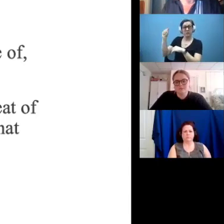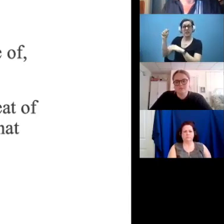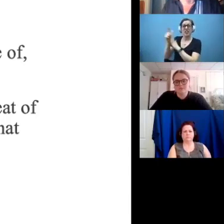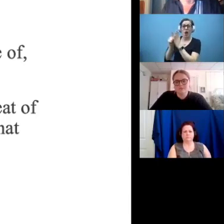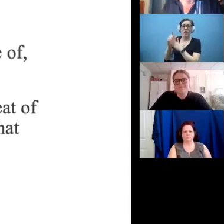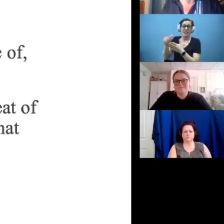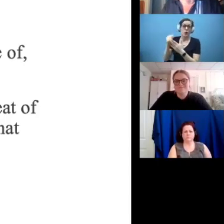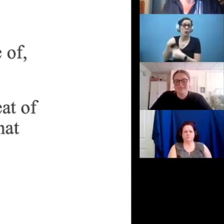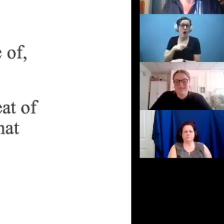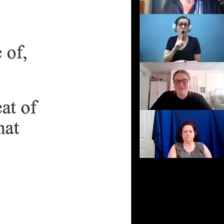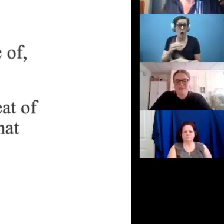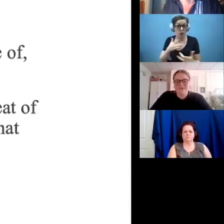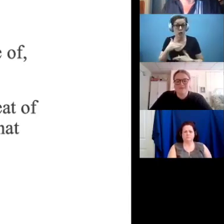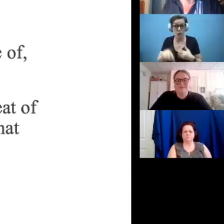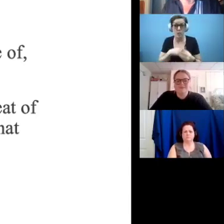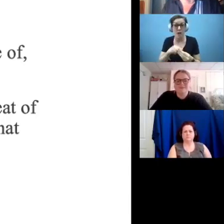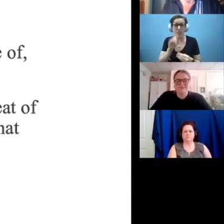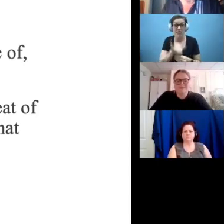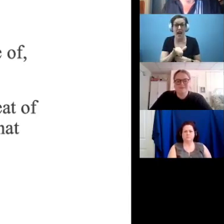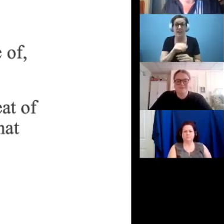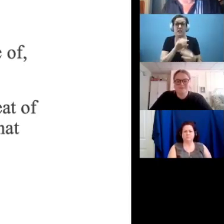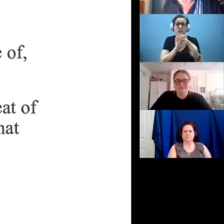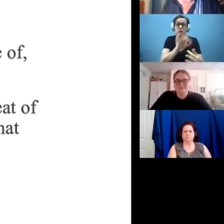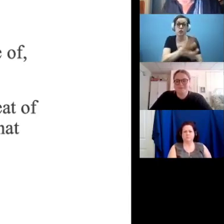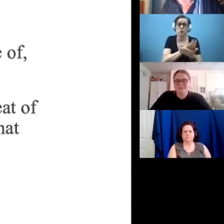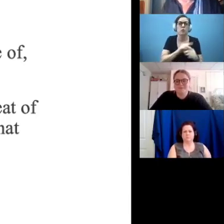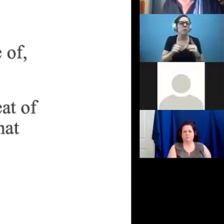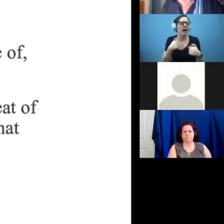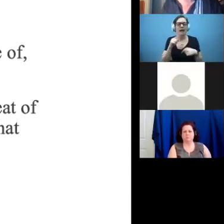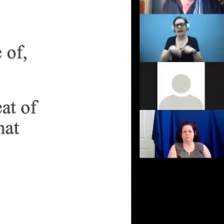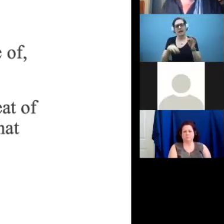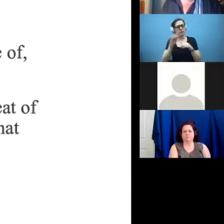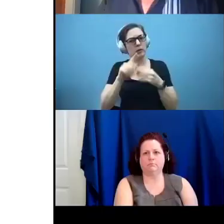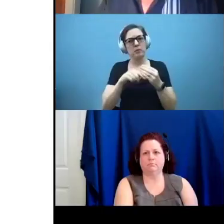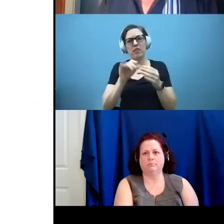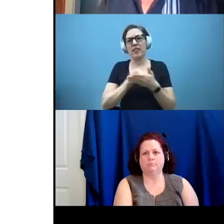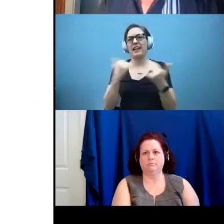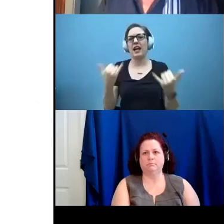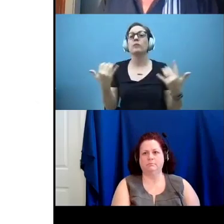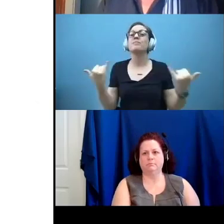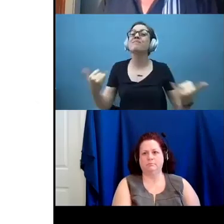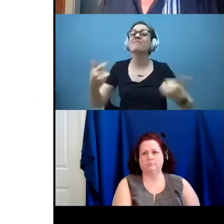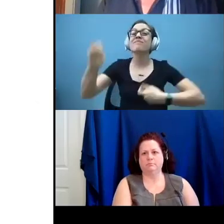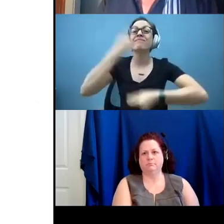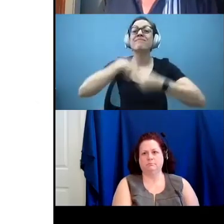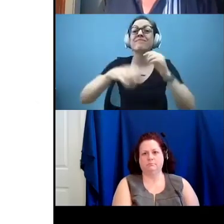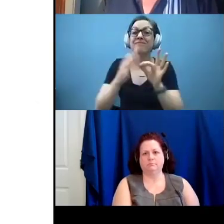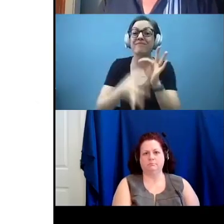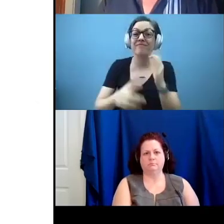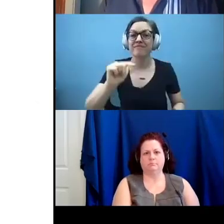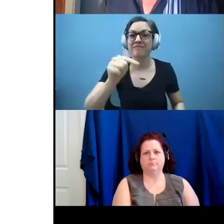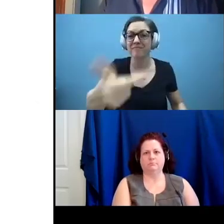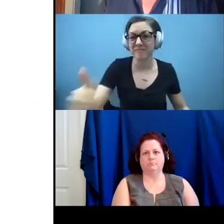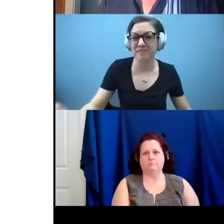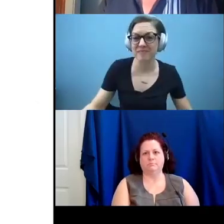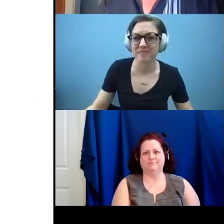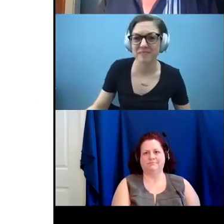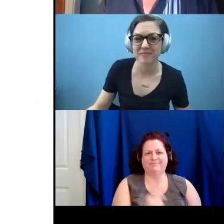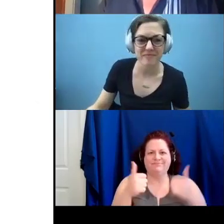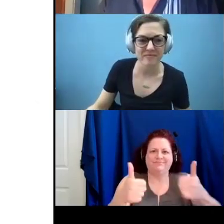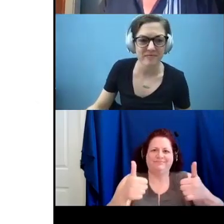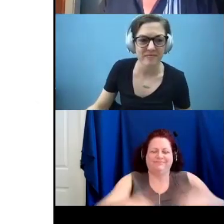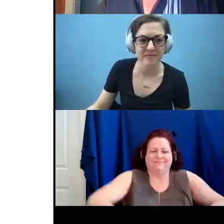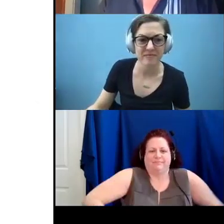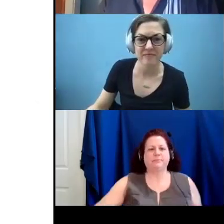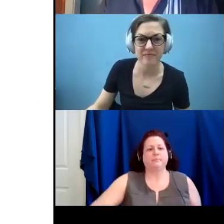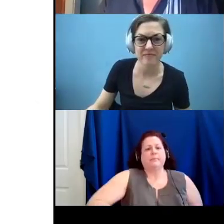helped. Thanks, Walter. Okay. To me, this slide, this regulation that we're looking at right